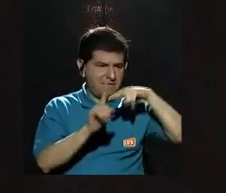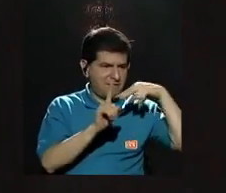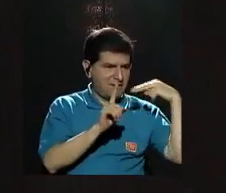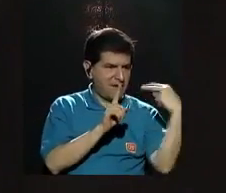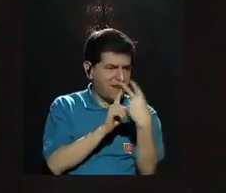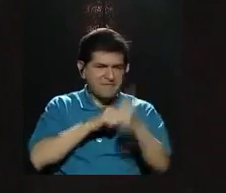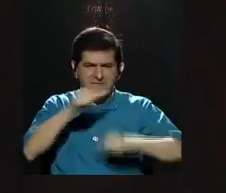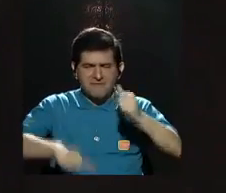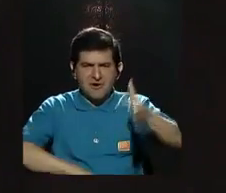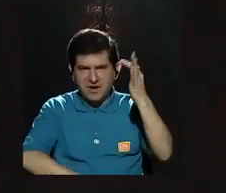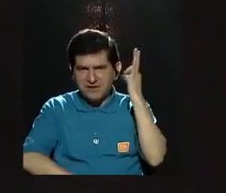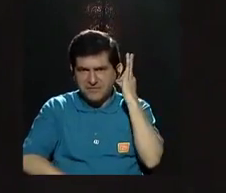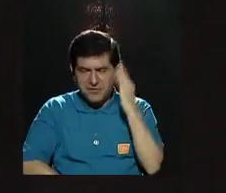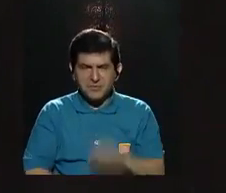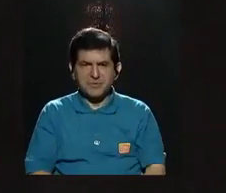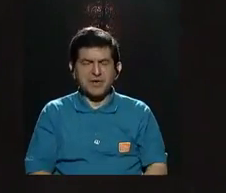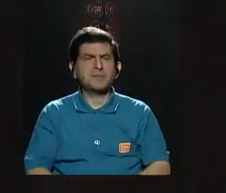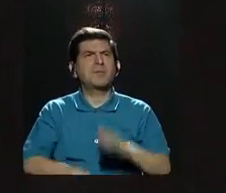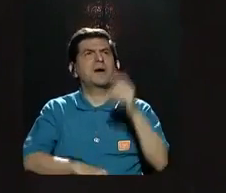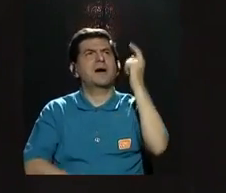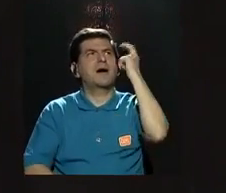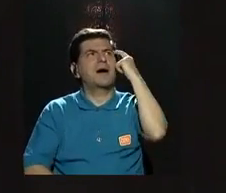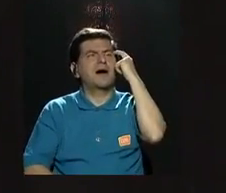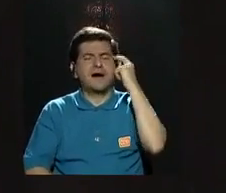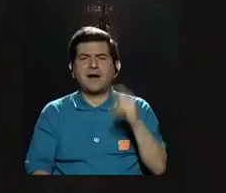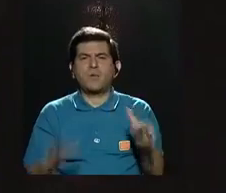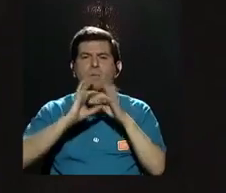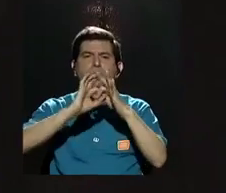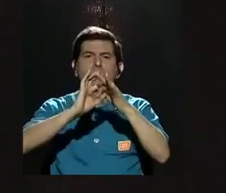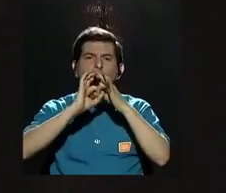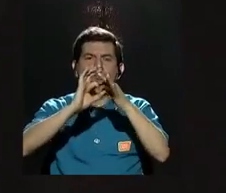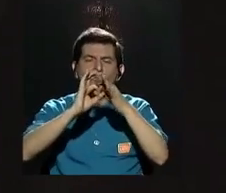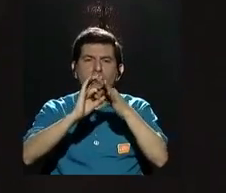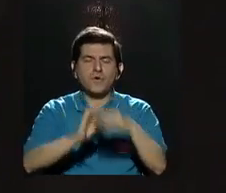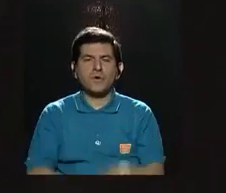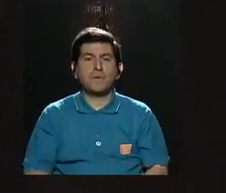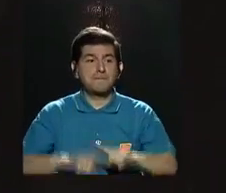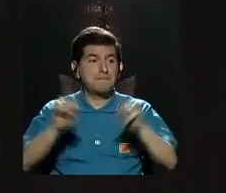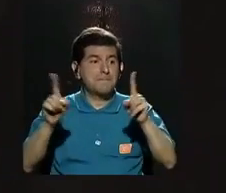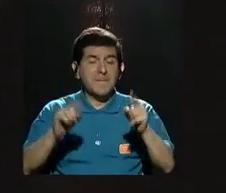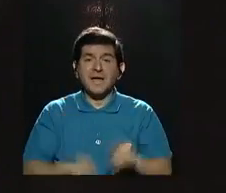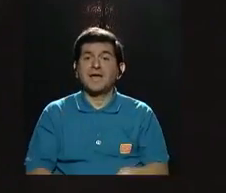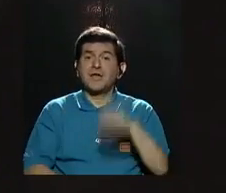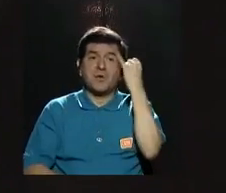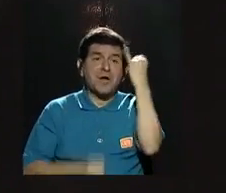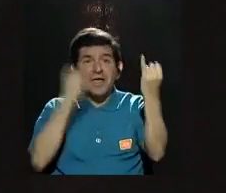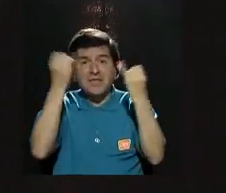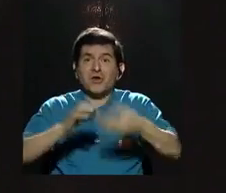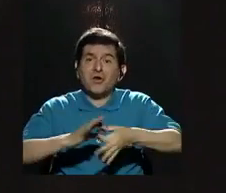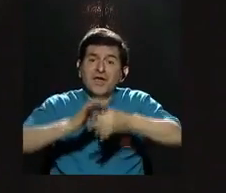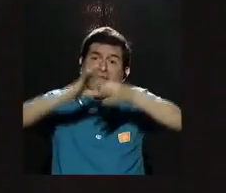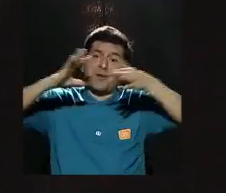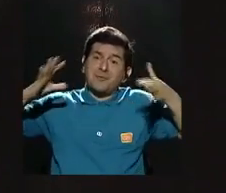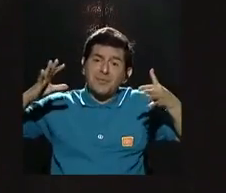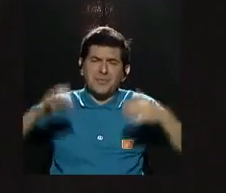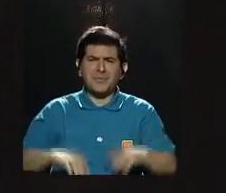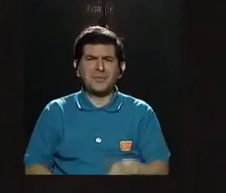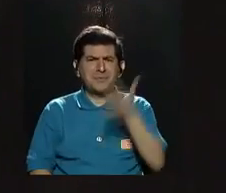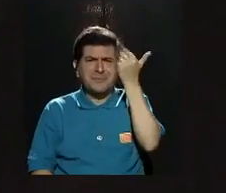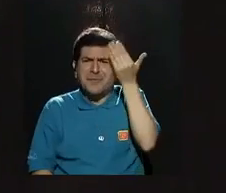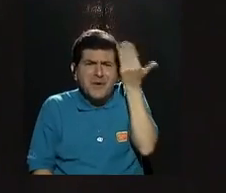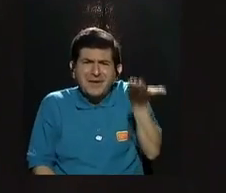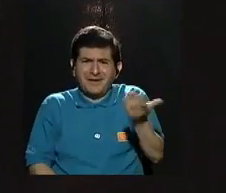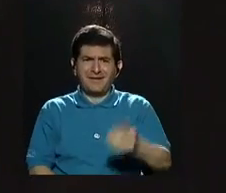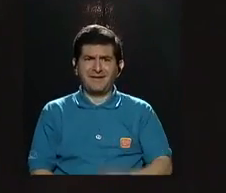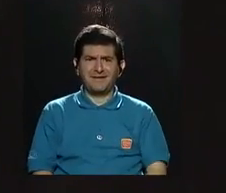together that have been ideologically separated. How is it that we could have ever thought that it